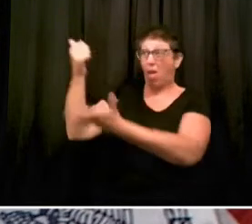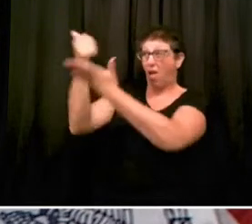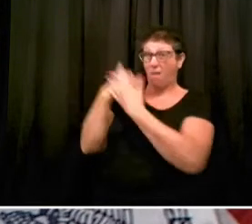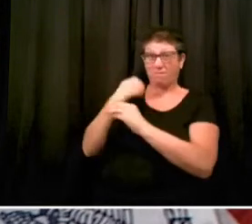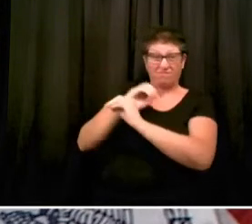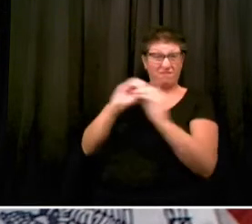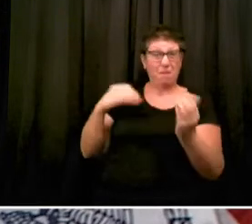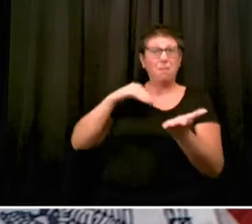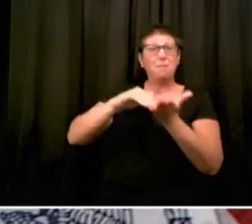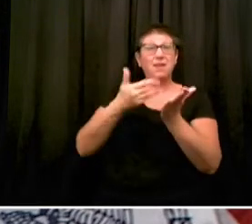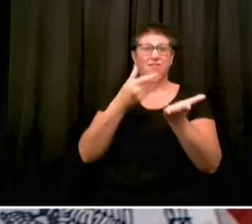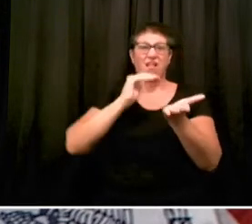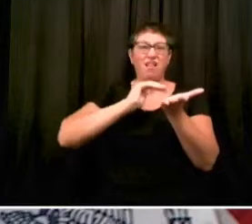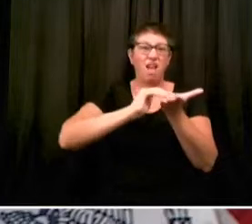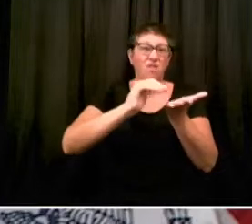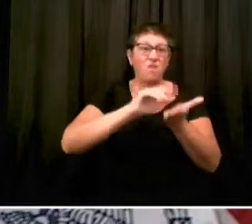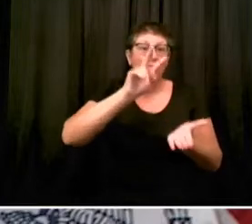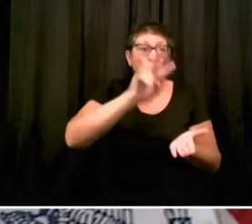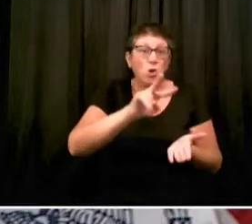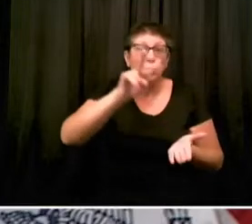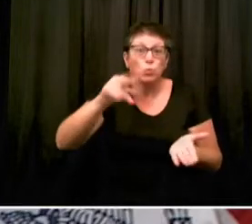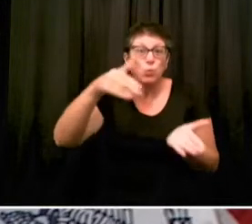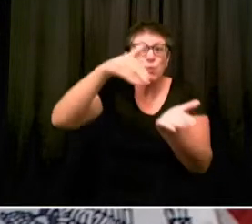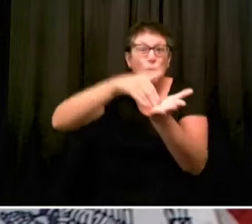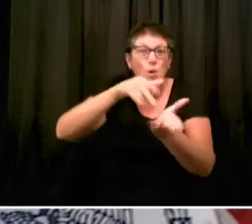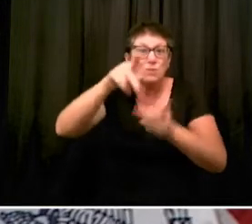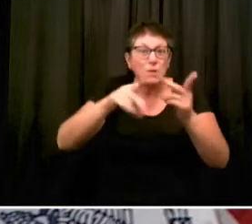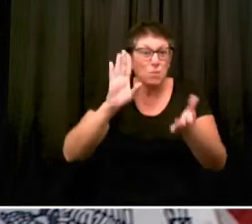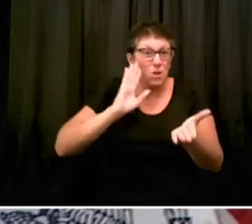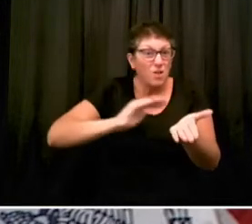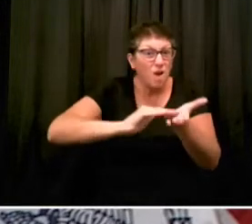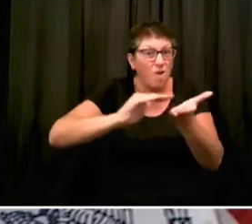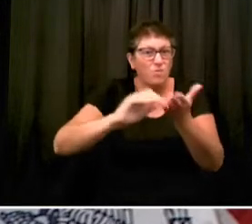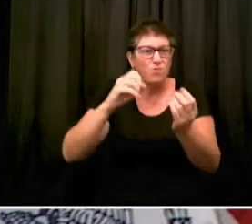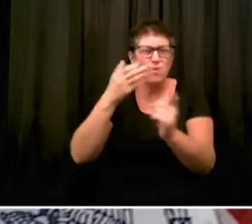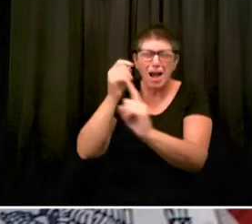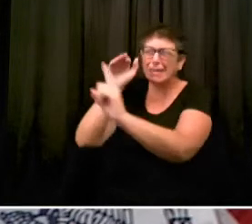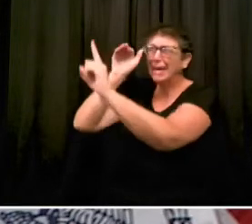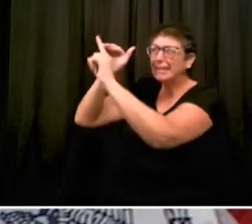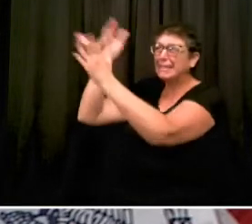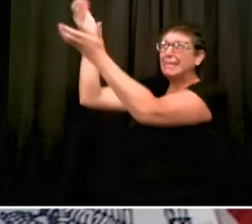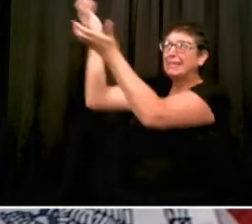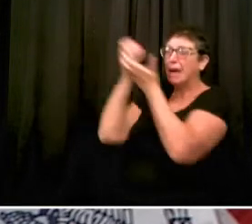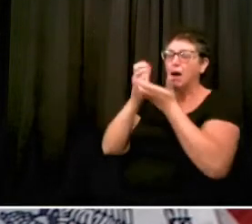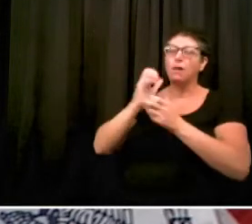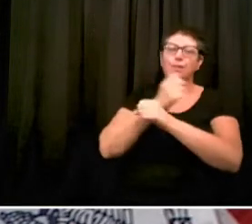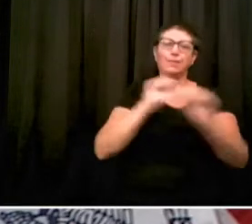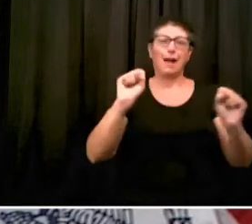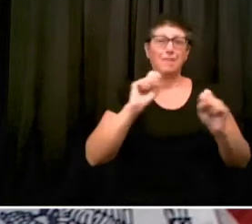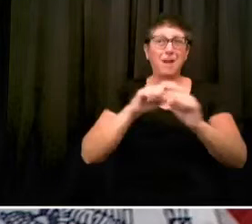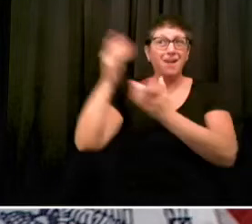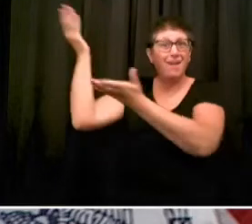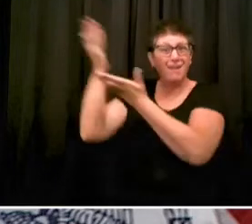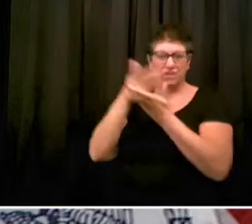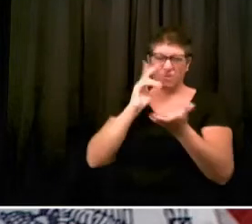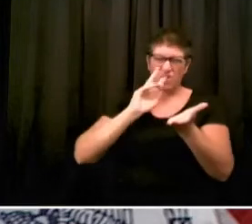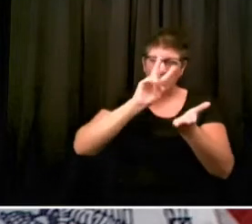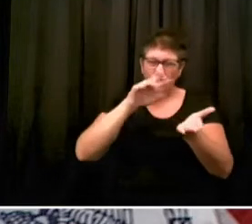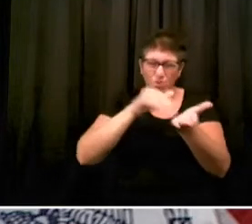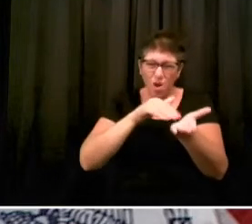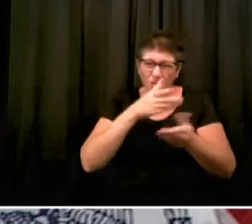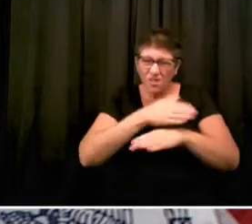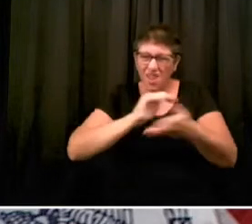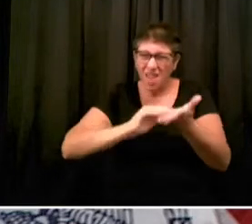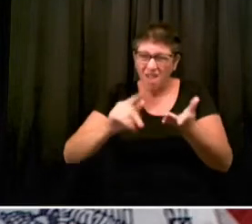for those good, hardworking city employees and their families, and horrible for our city. But time has been